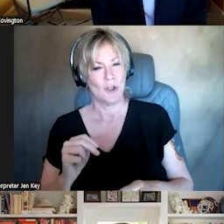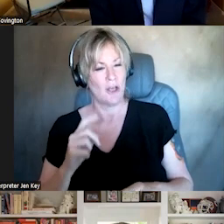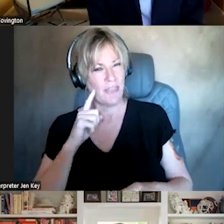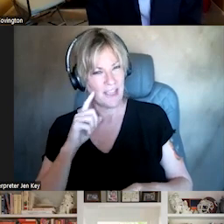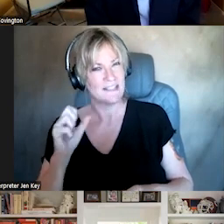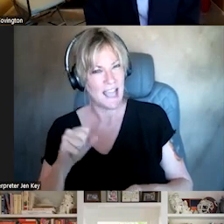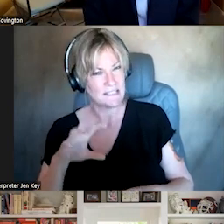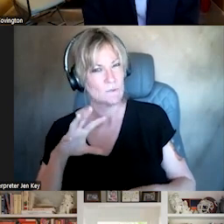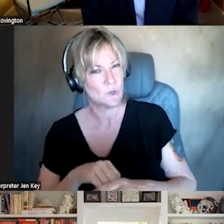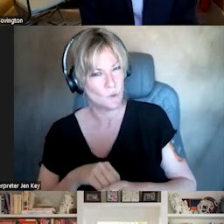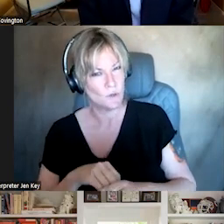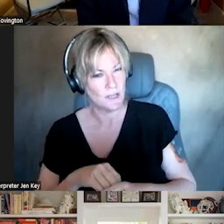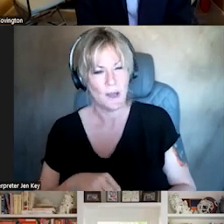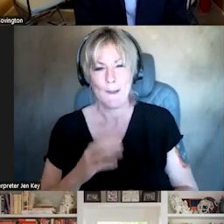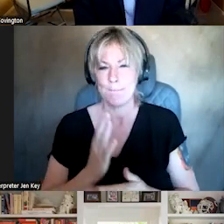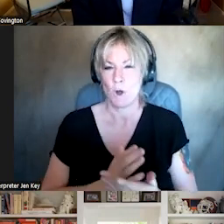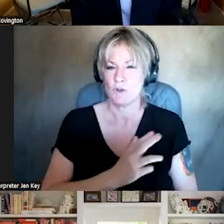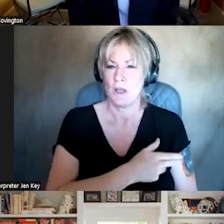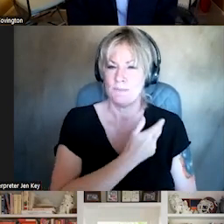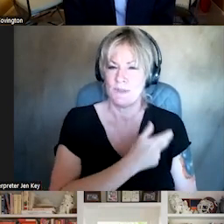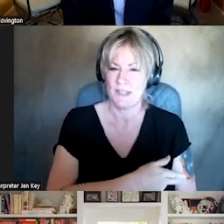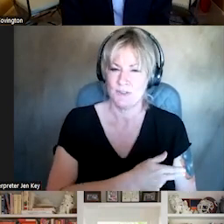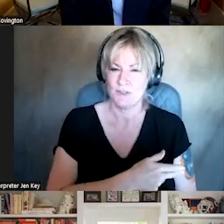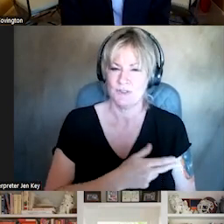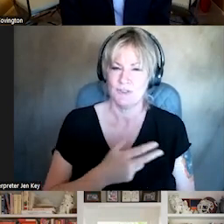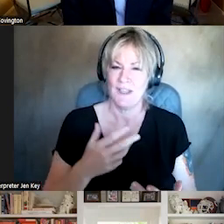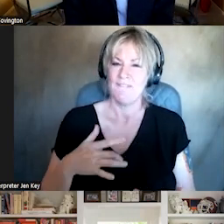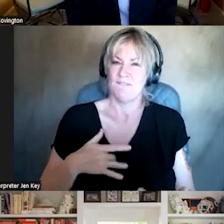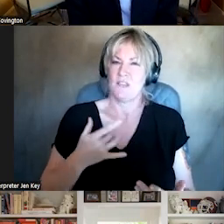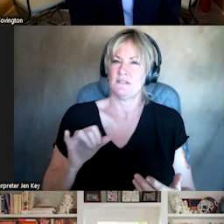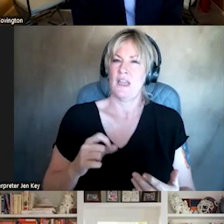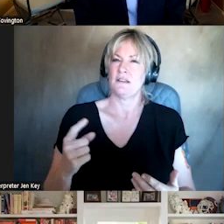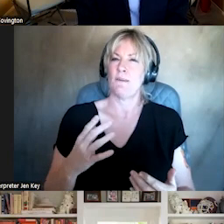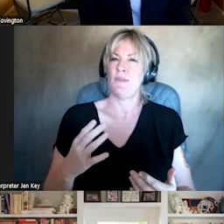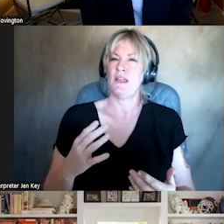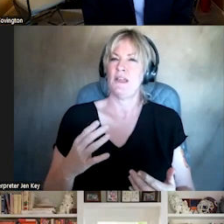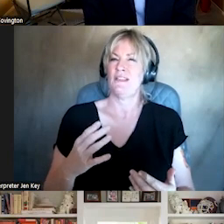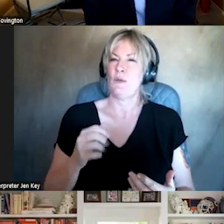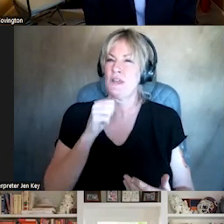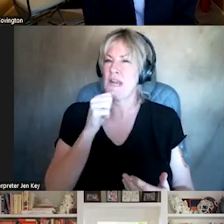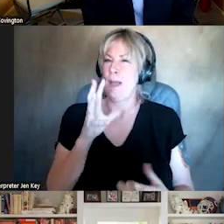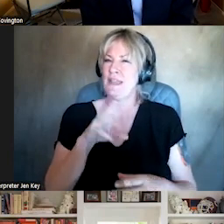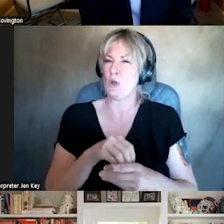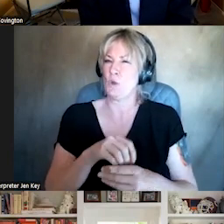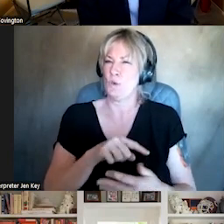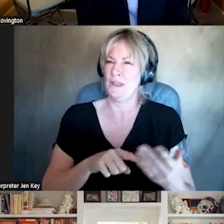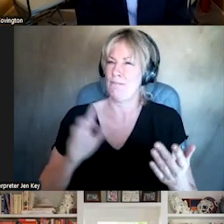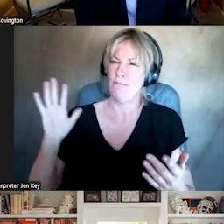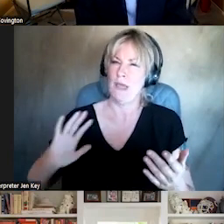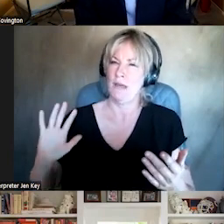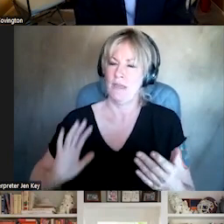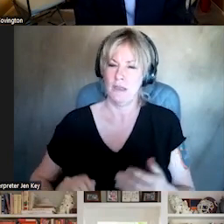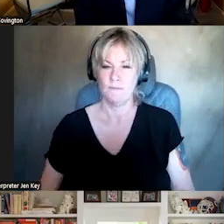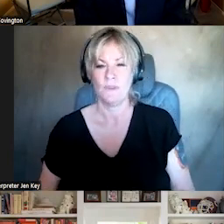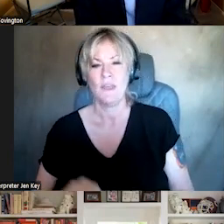that's the reason partial hospitalization feels like something that just wouldn't have been in the mix back then. That